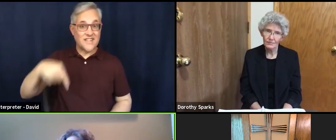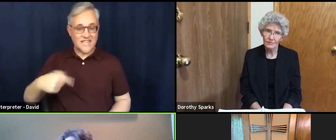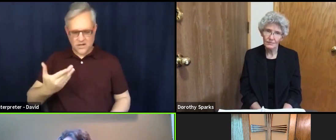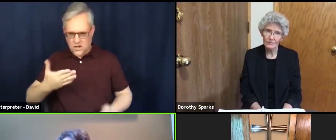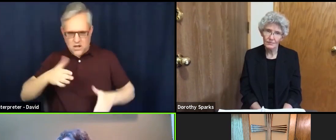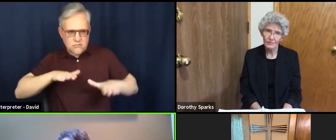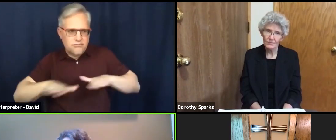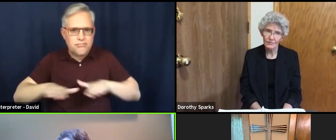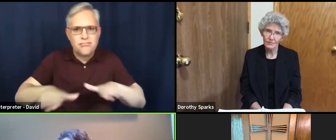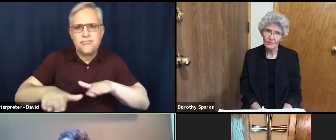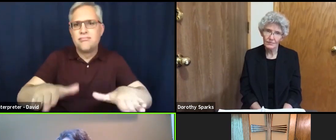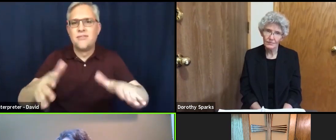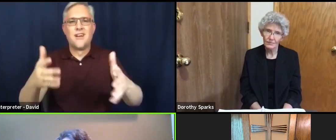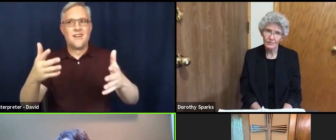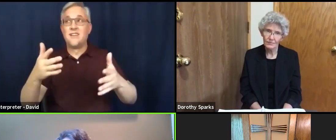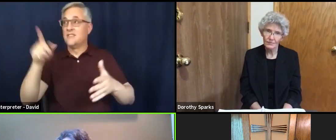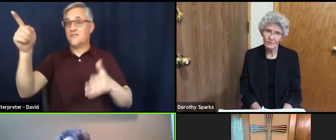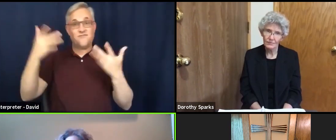from the dead.